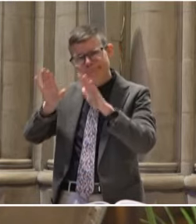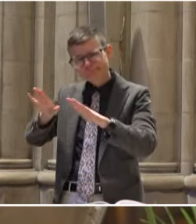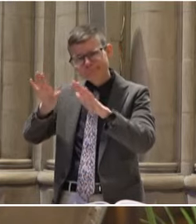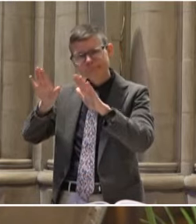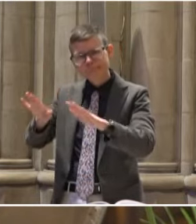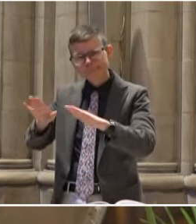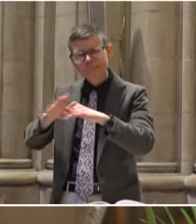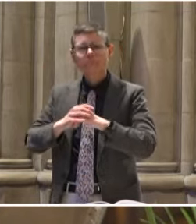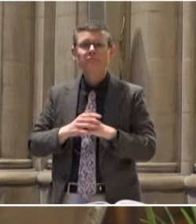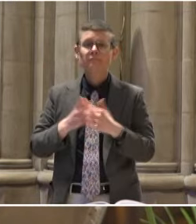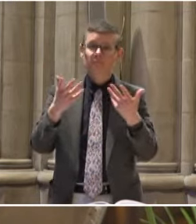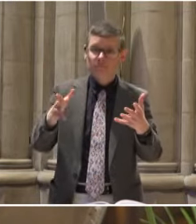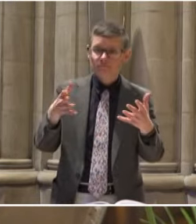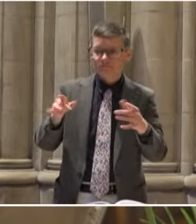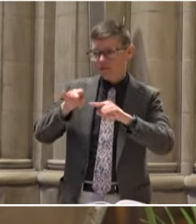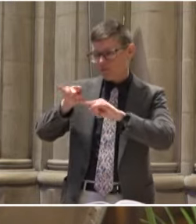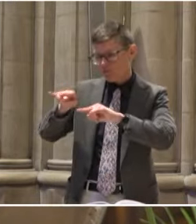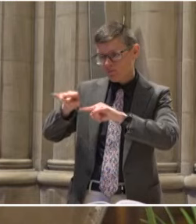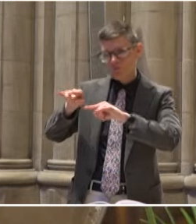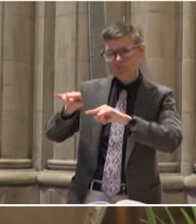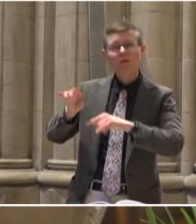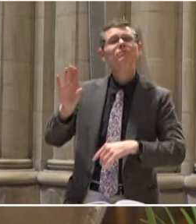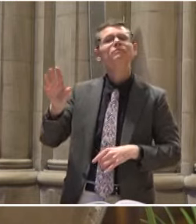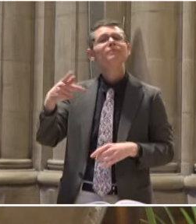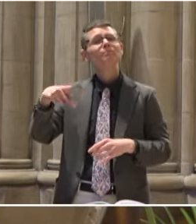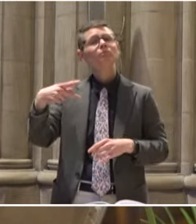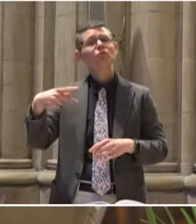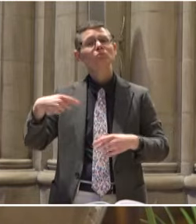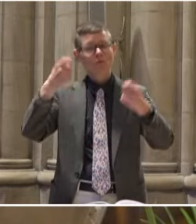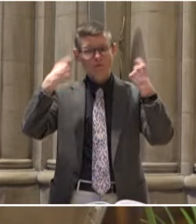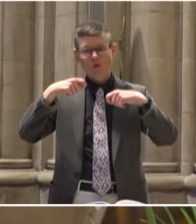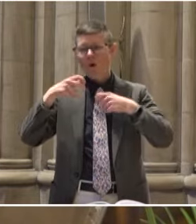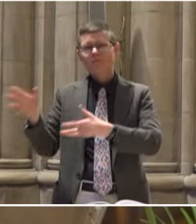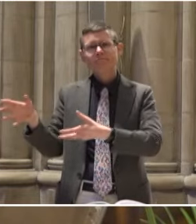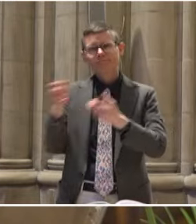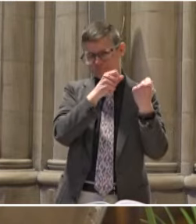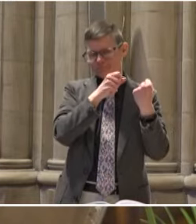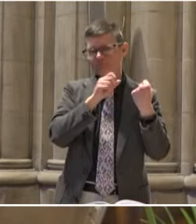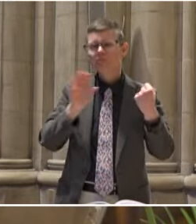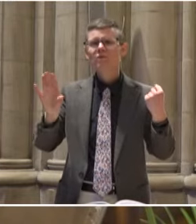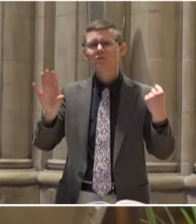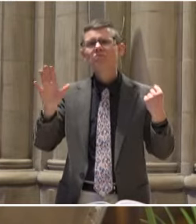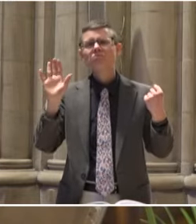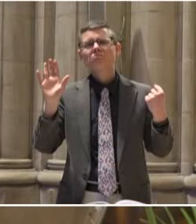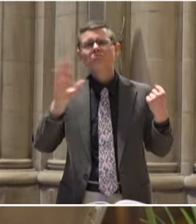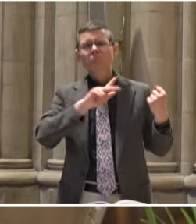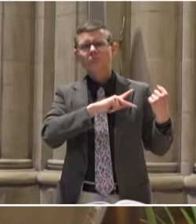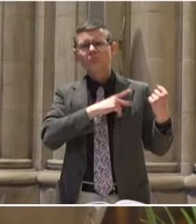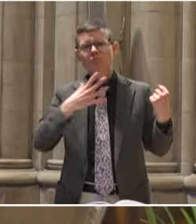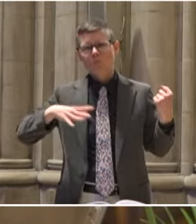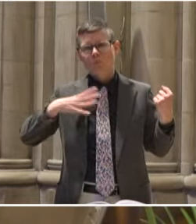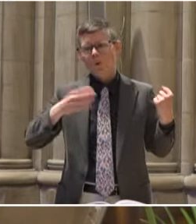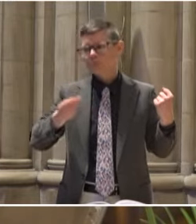After mocking him, they stripped him of the purple cloak and put his own clothes on him.